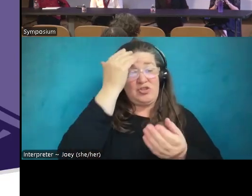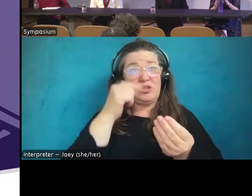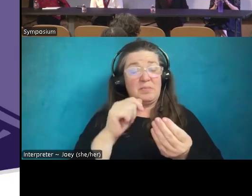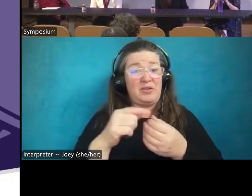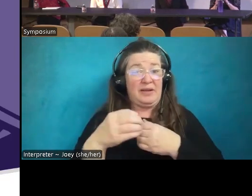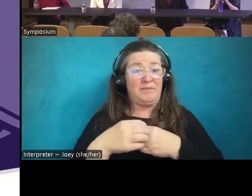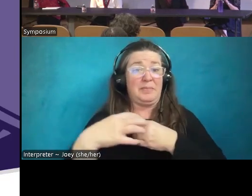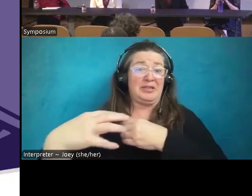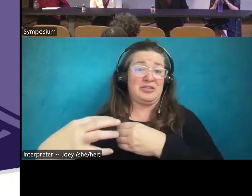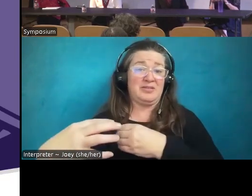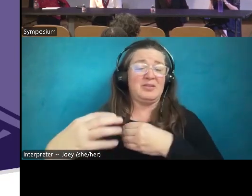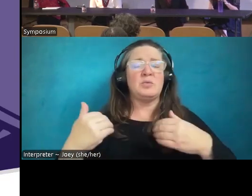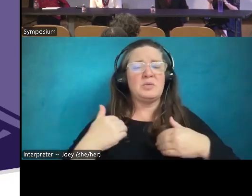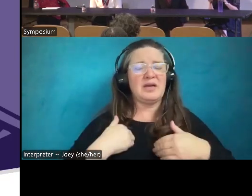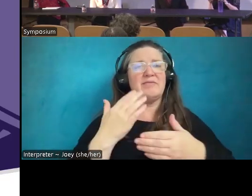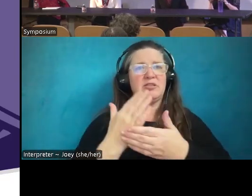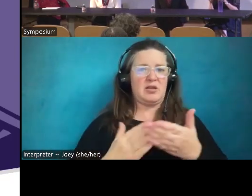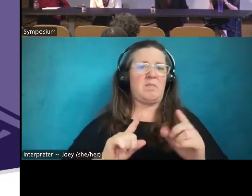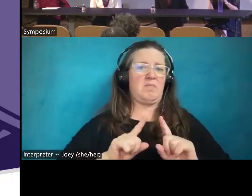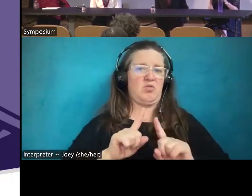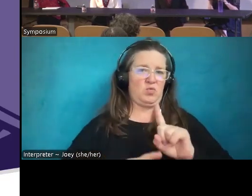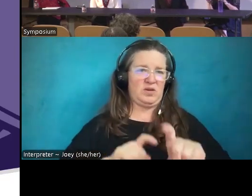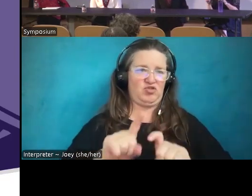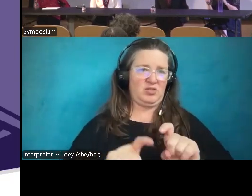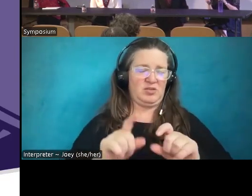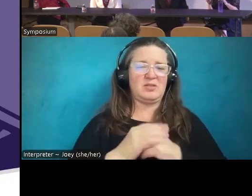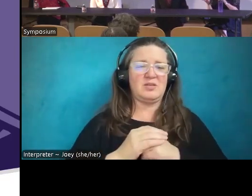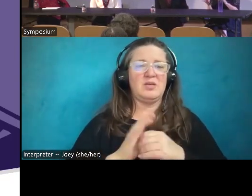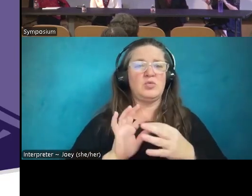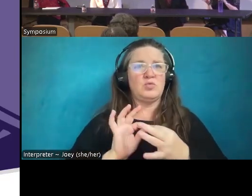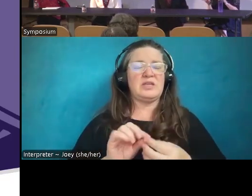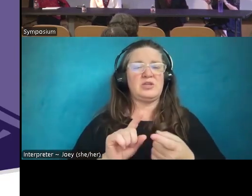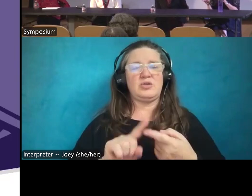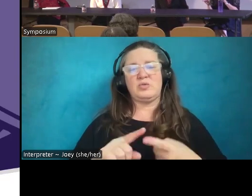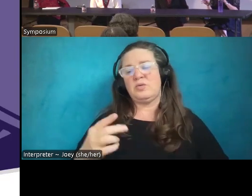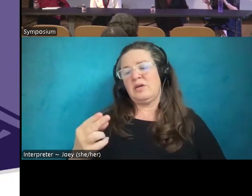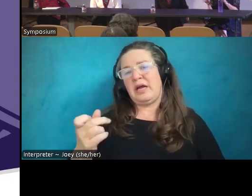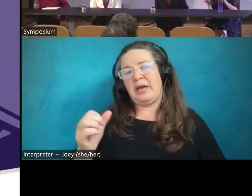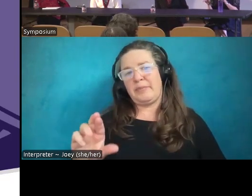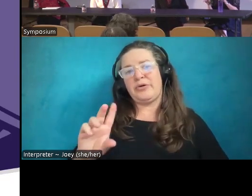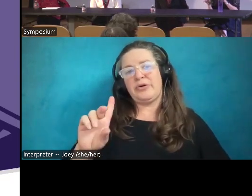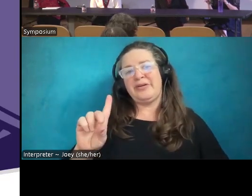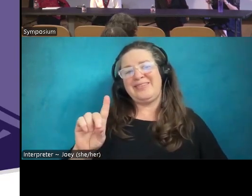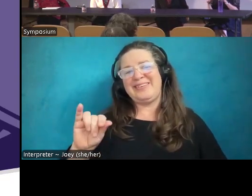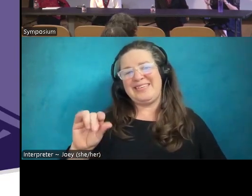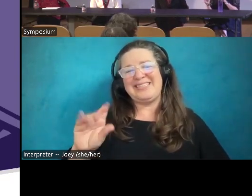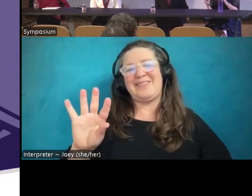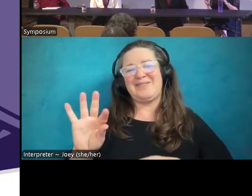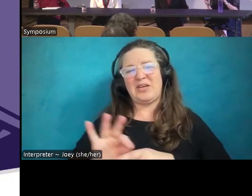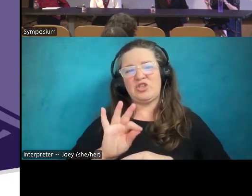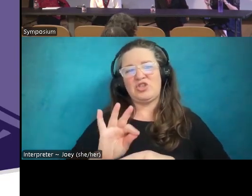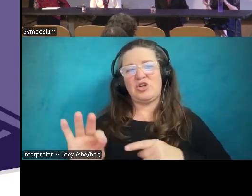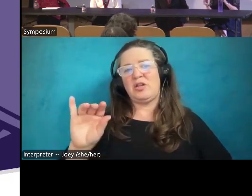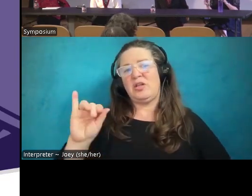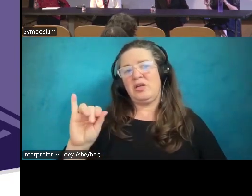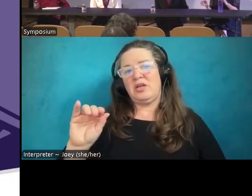is some question with the hyperdysfunctional immune response that does occur after a